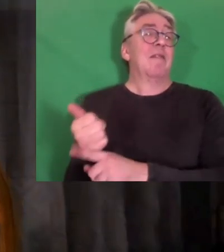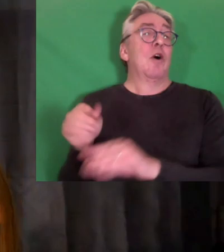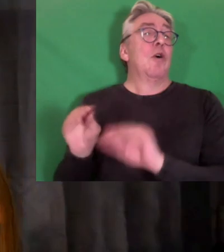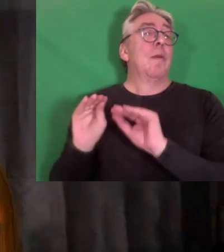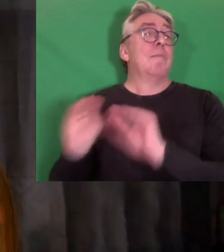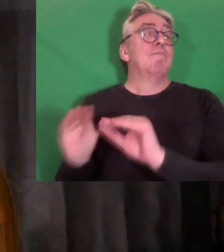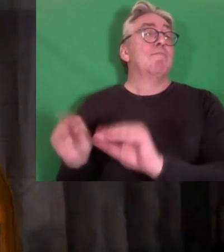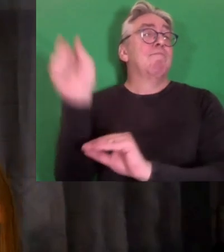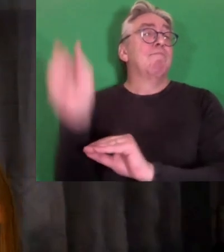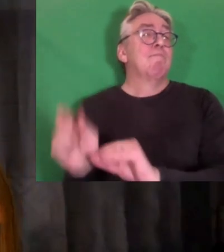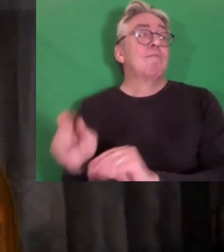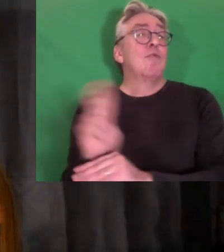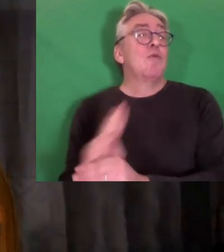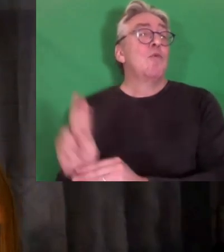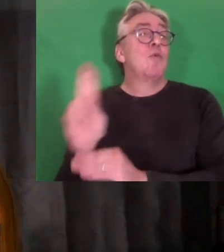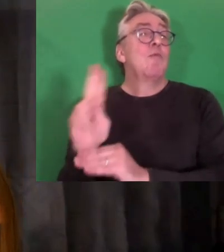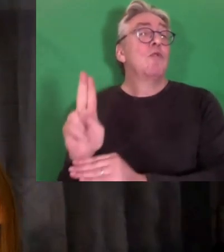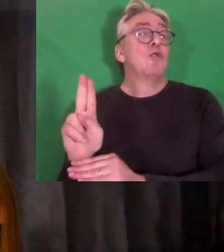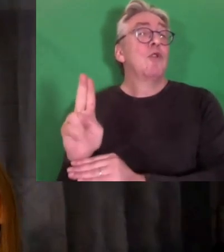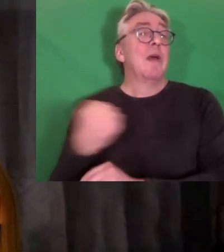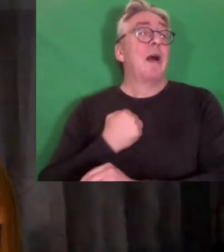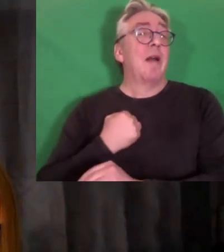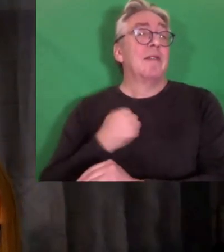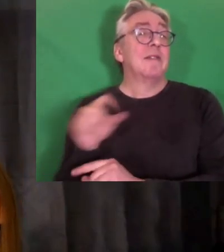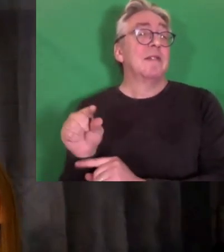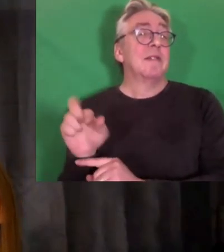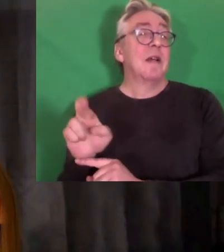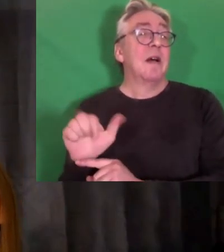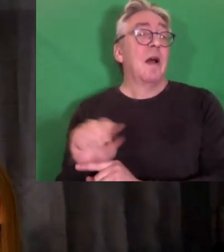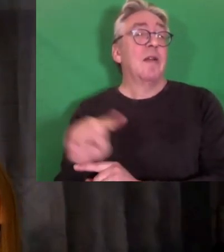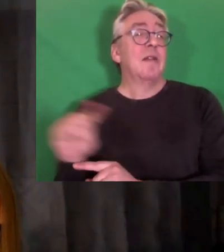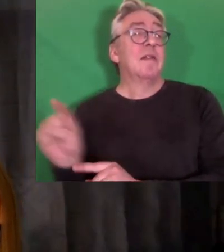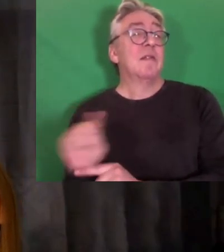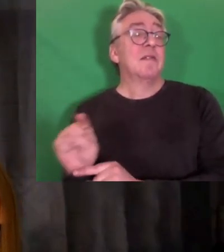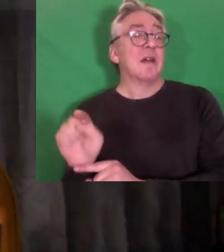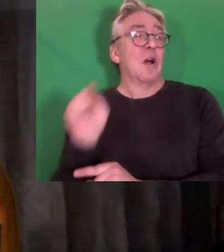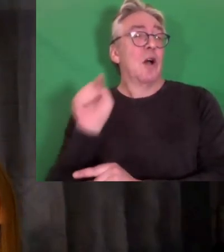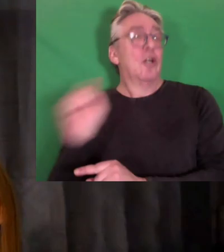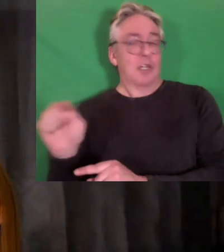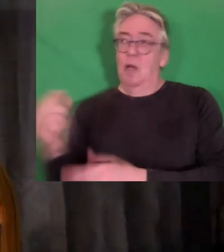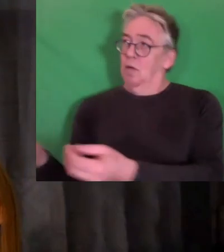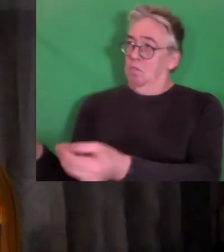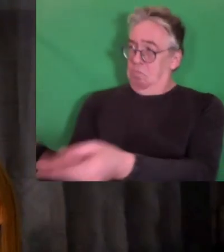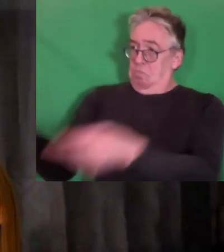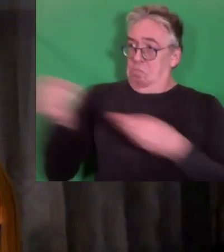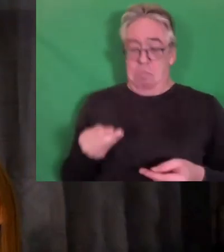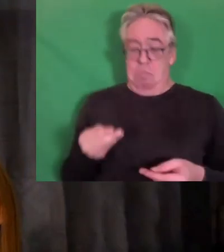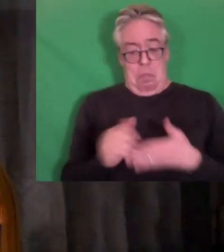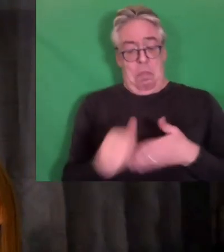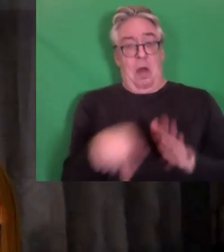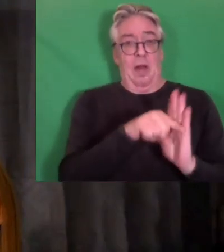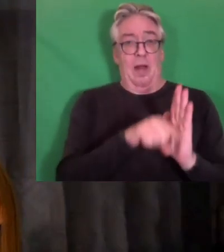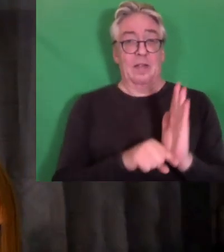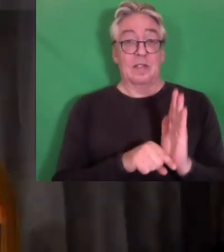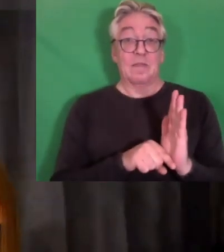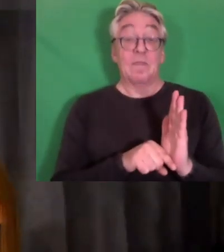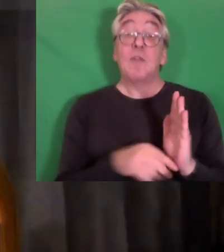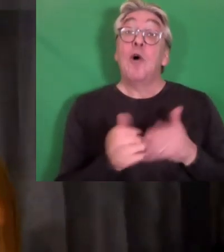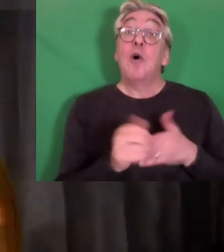They are developing over time, over and over. And there are several steps within those guidelines. So you have one simple kind of implementation